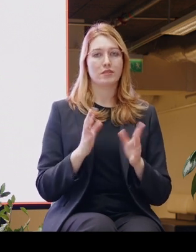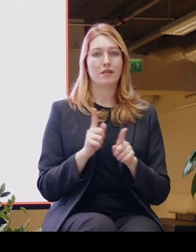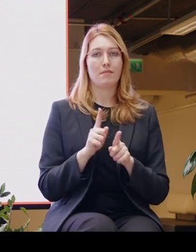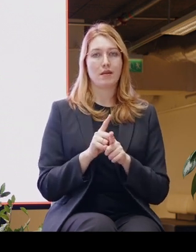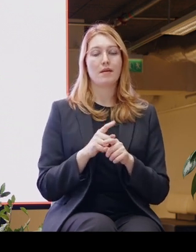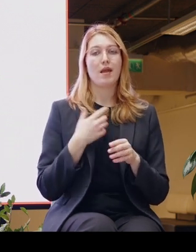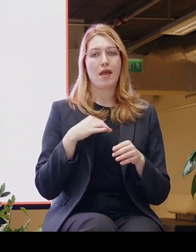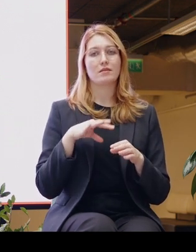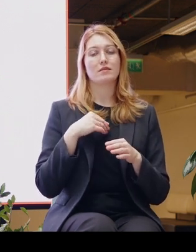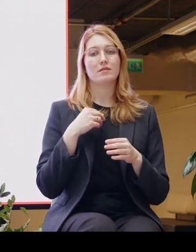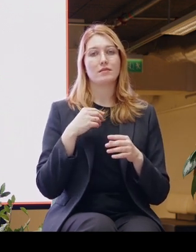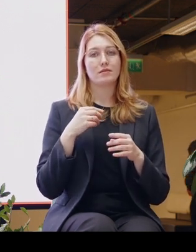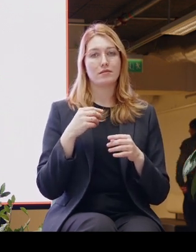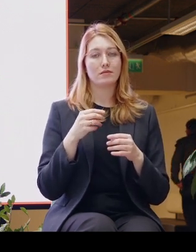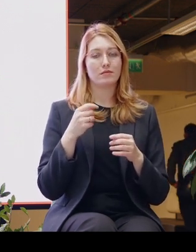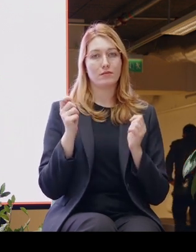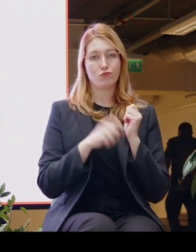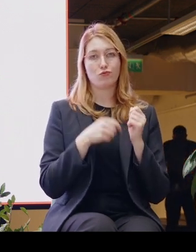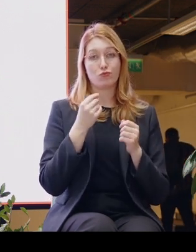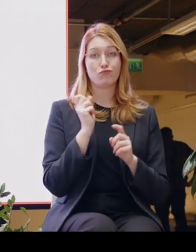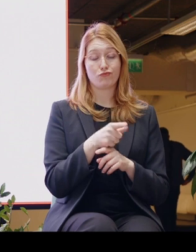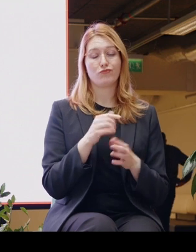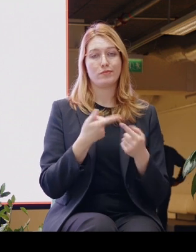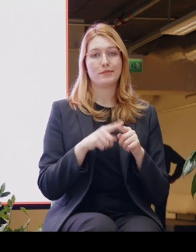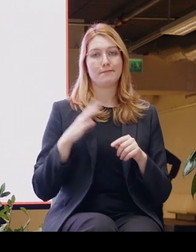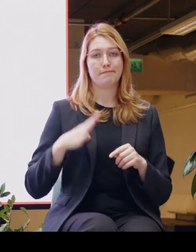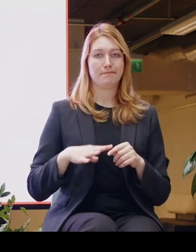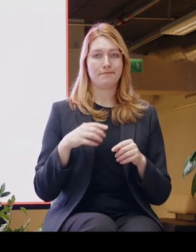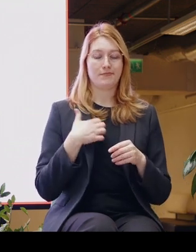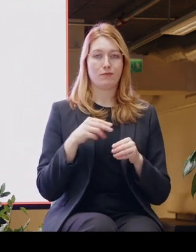Promoting problems. We advise the owners,